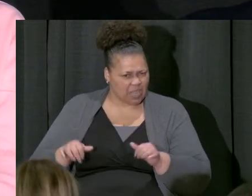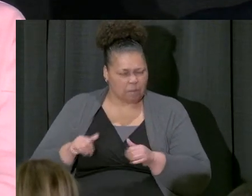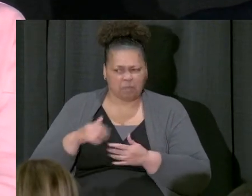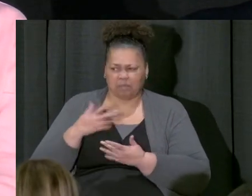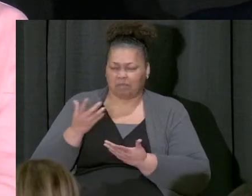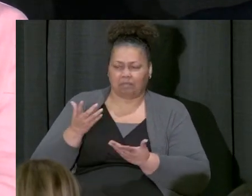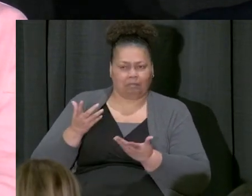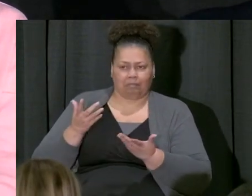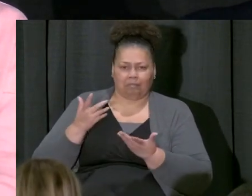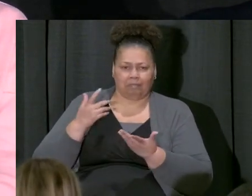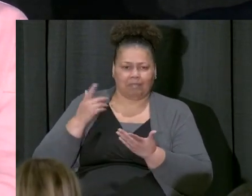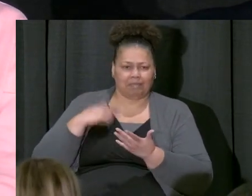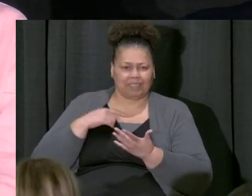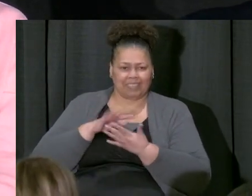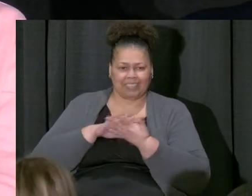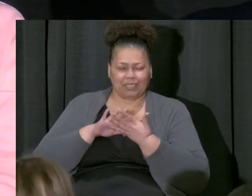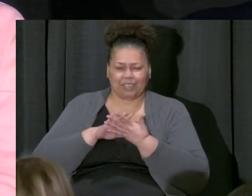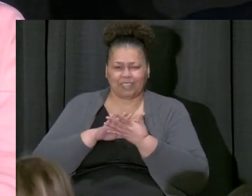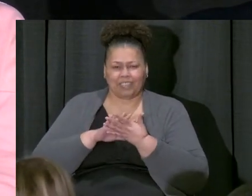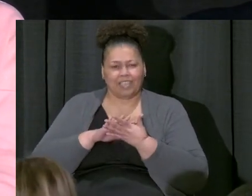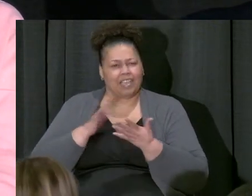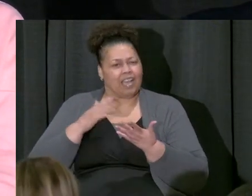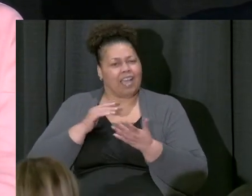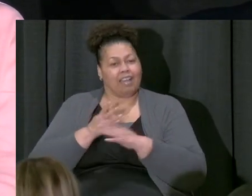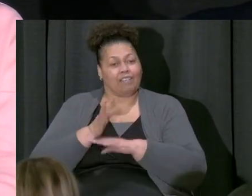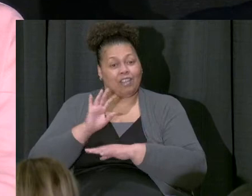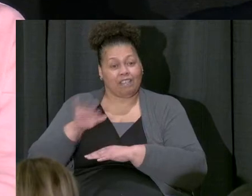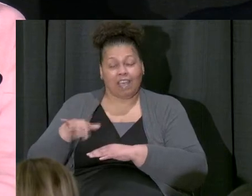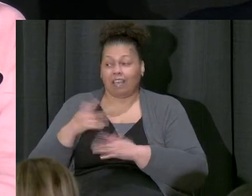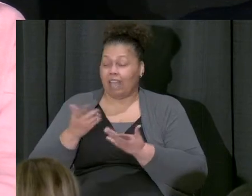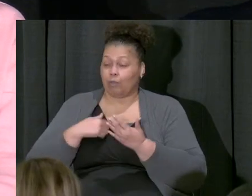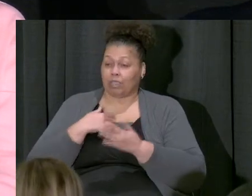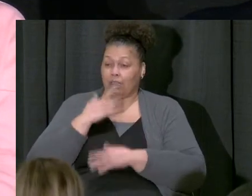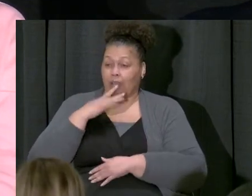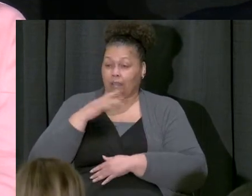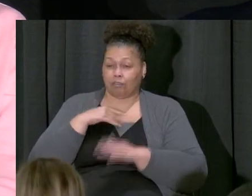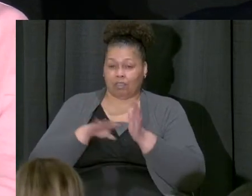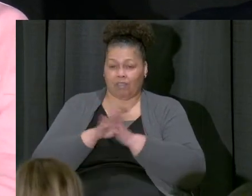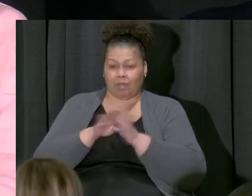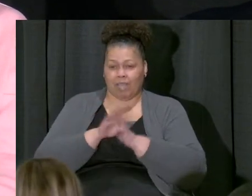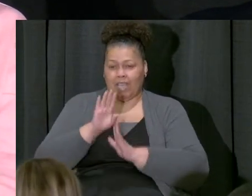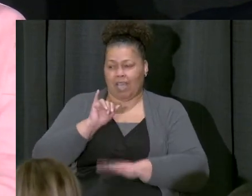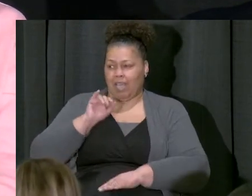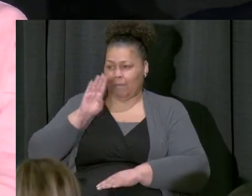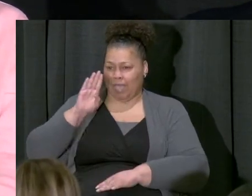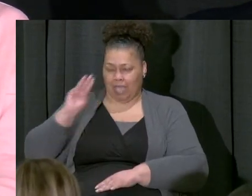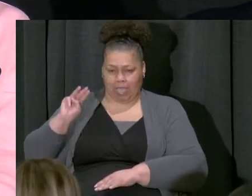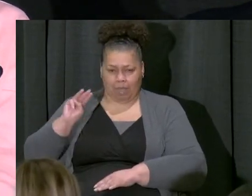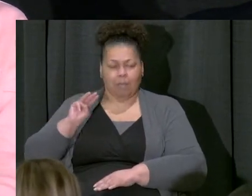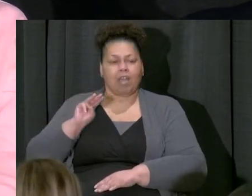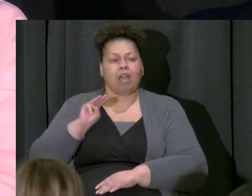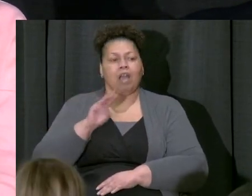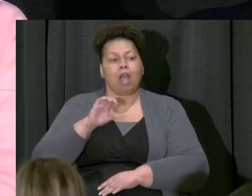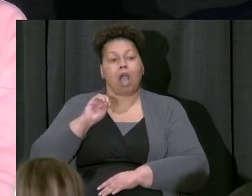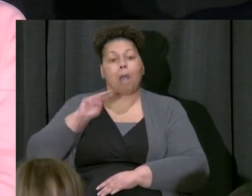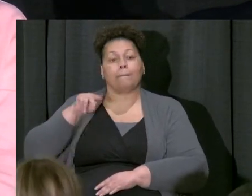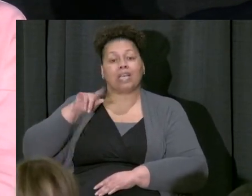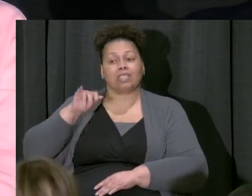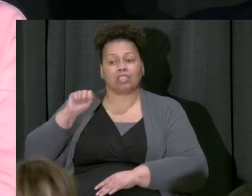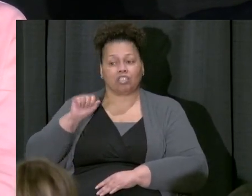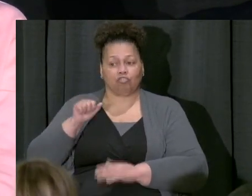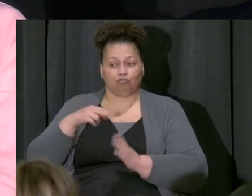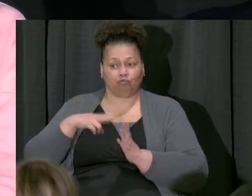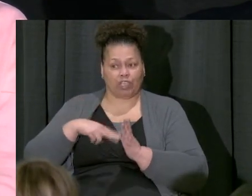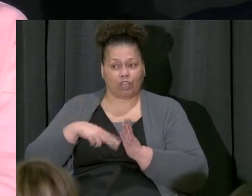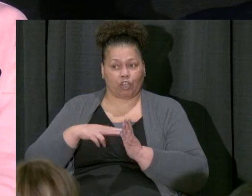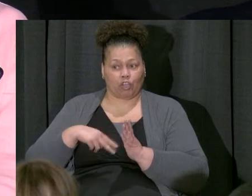appeared. So I was very lucky to develop the IBM homepage reader. So the IBM